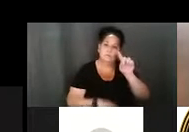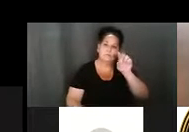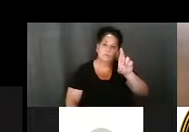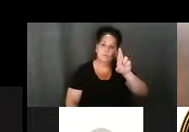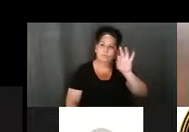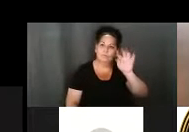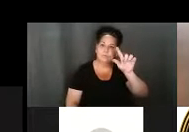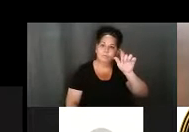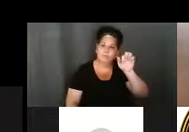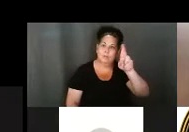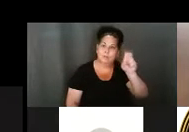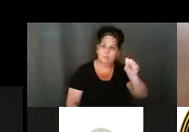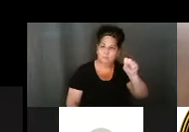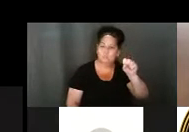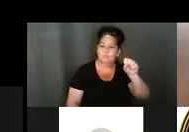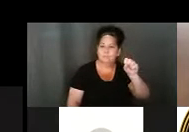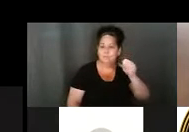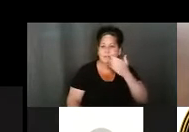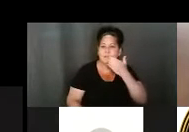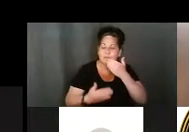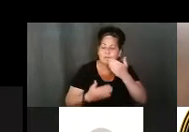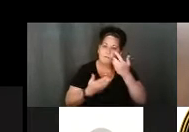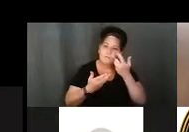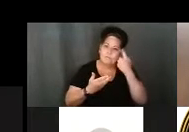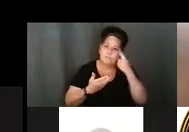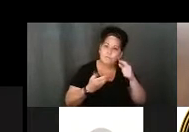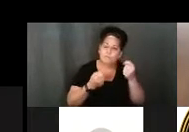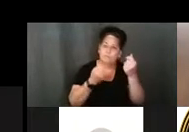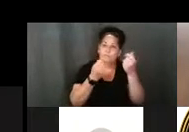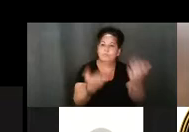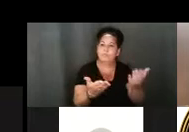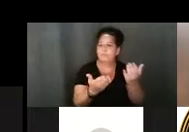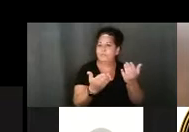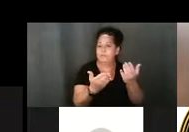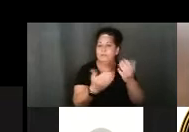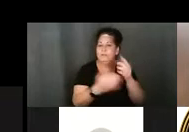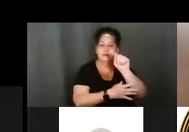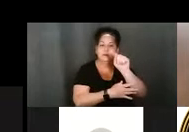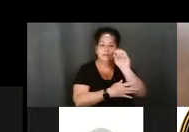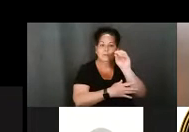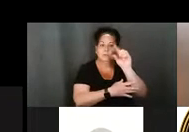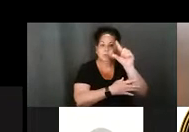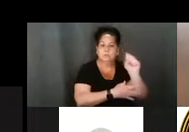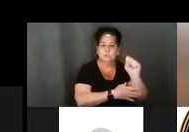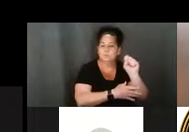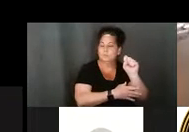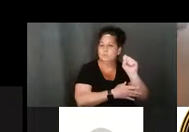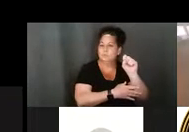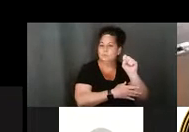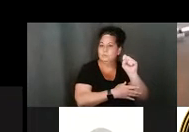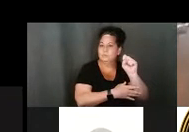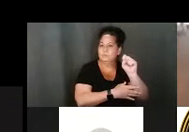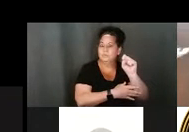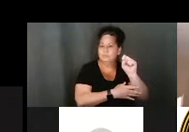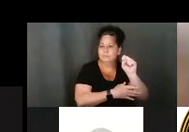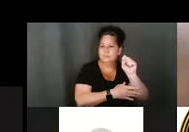tools that we can put in our toolbox. I want to thank you from the bottom of our hearts,